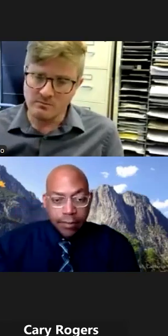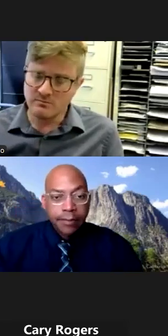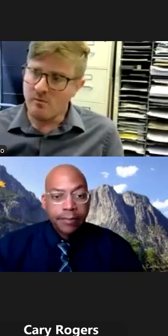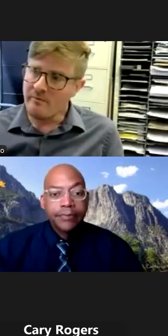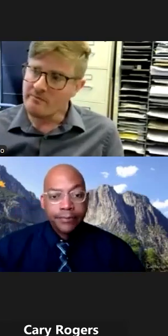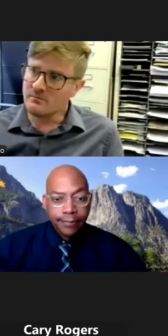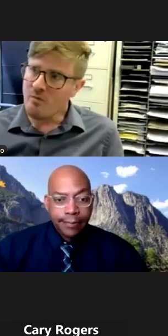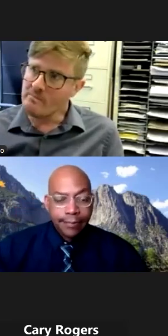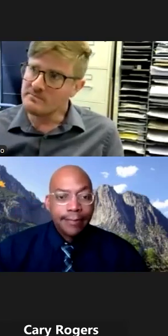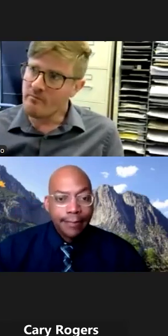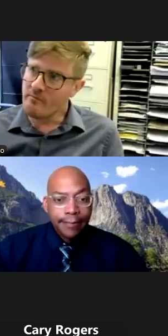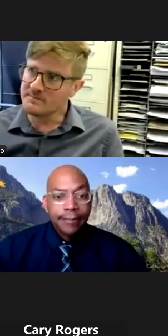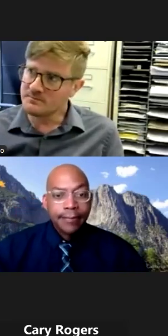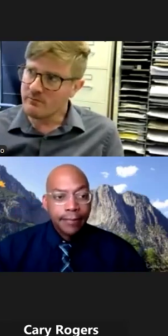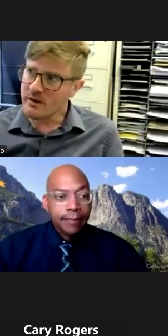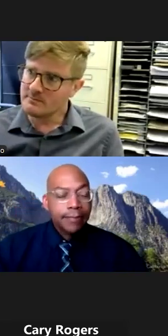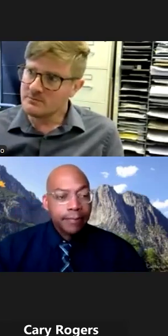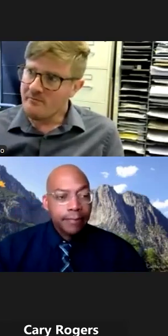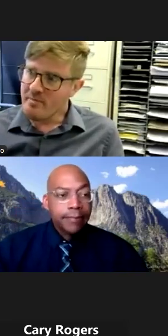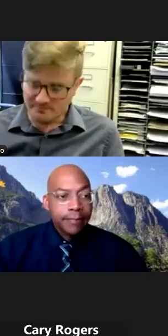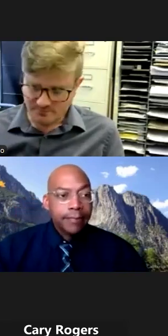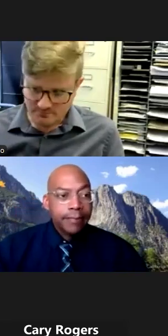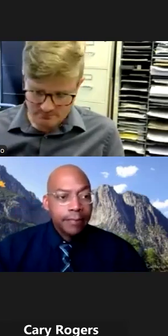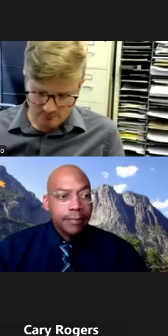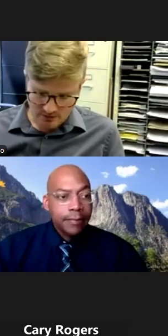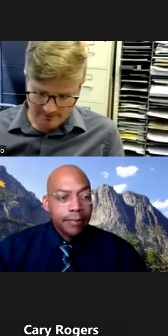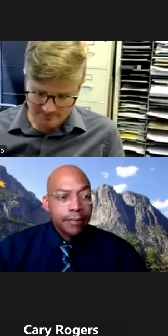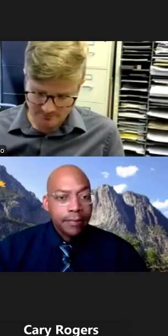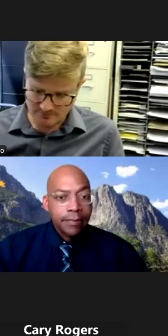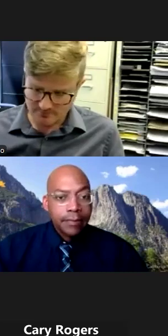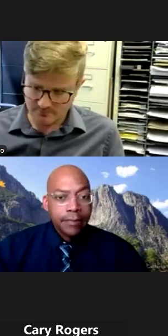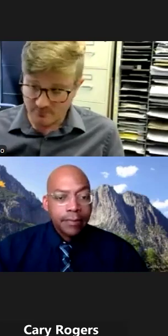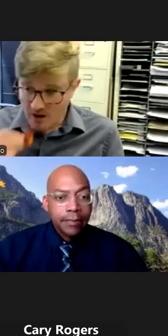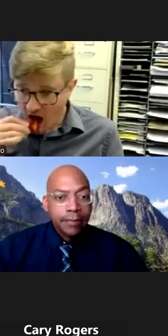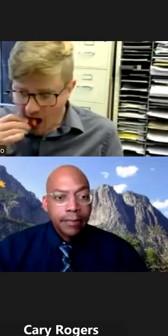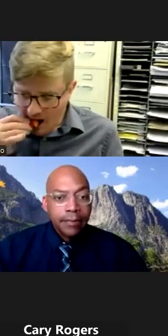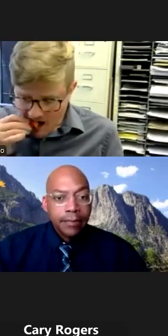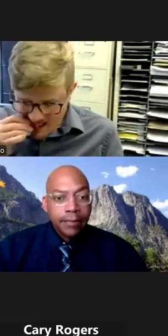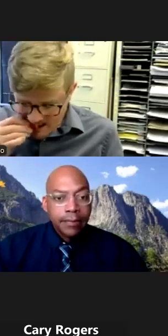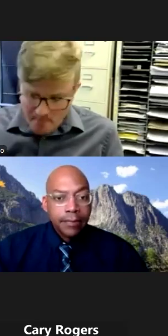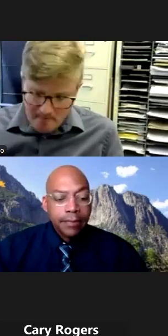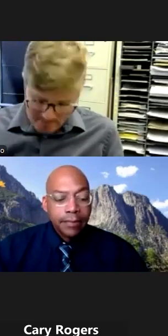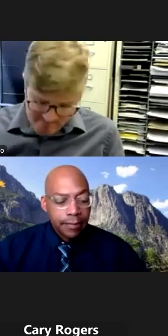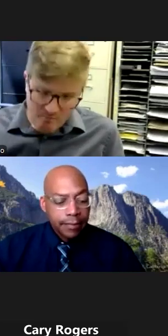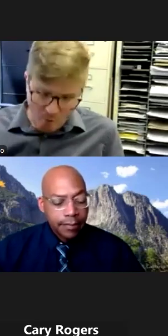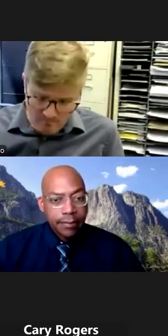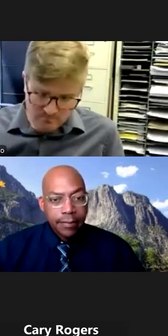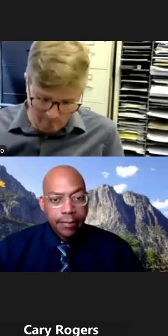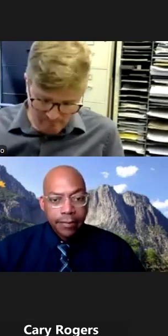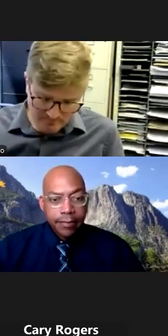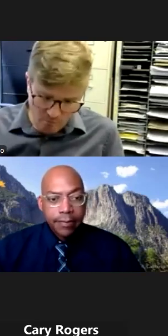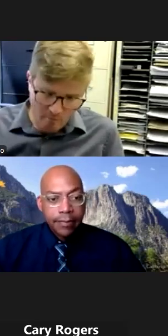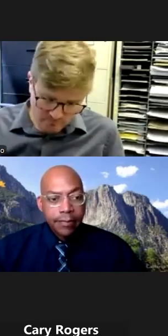directories. They don't do a great job of that either. So that's just whenever you're building any sort of resource guide, I